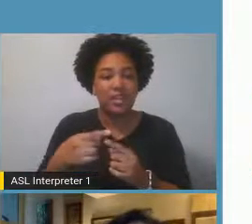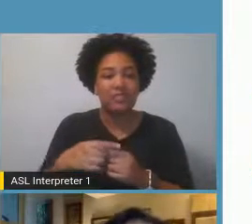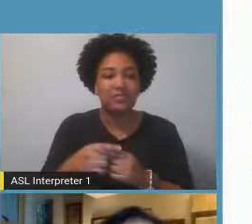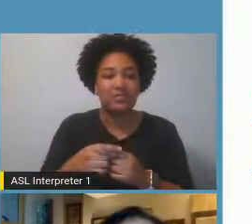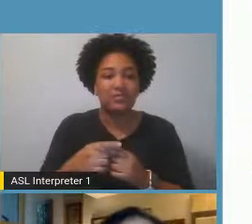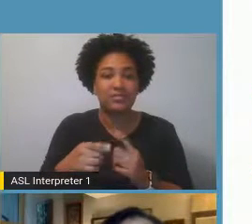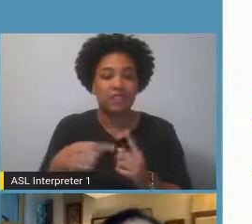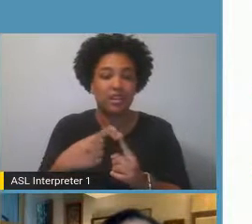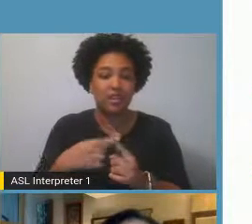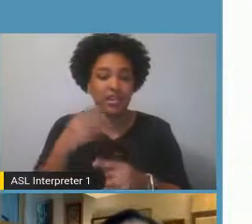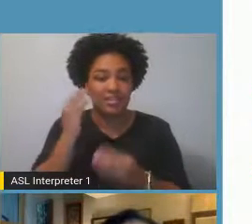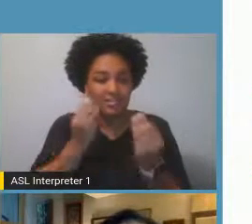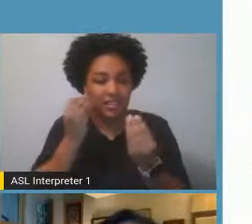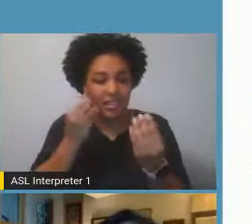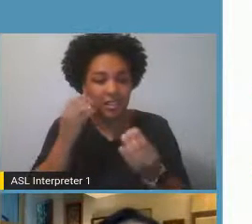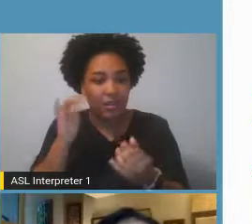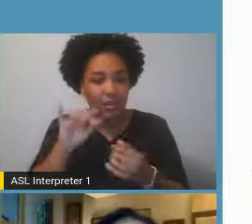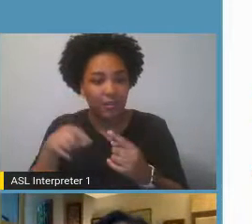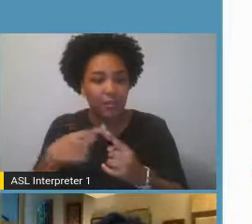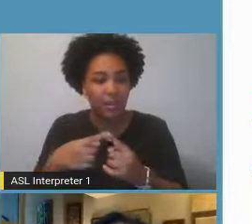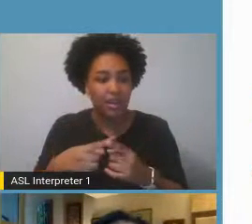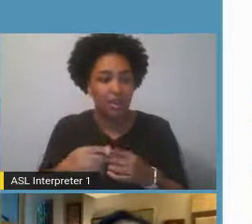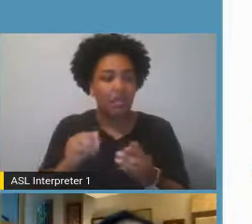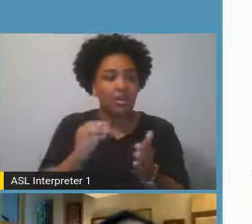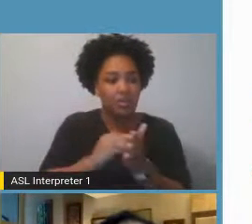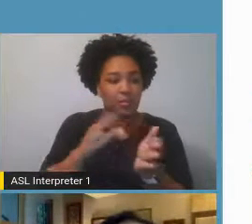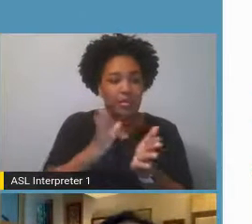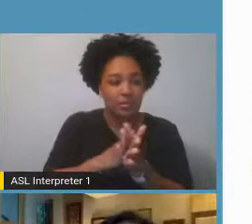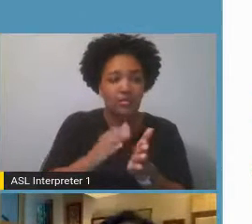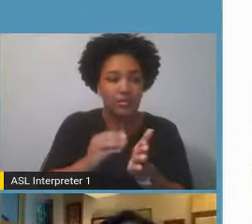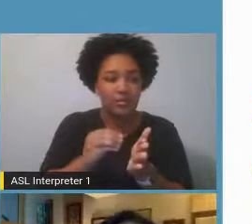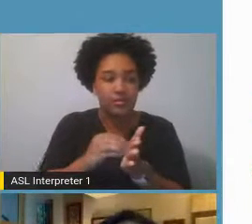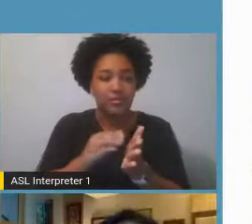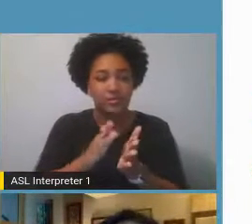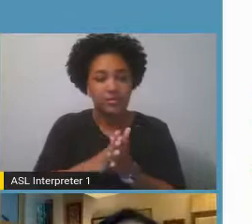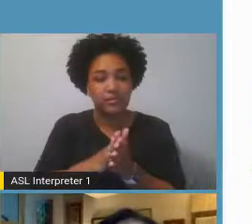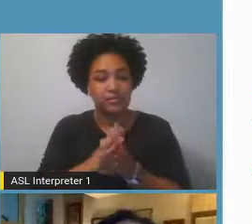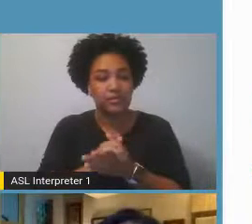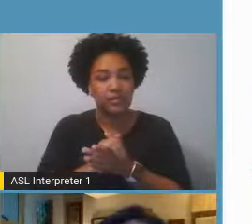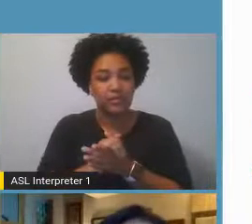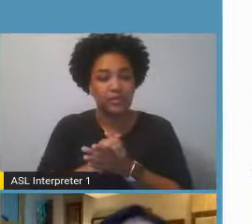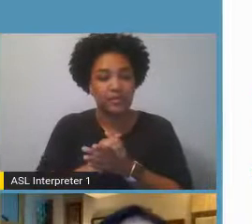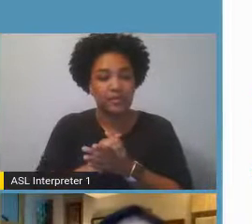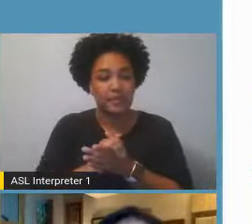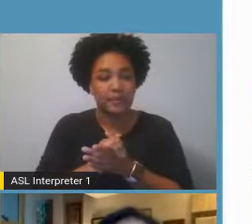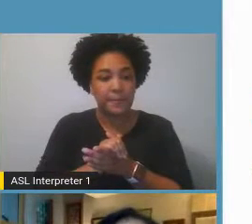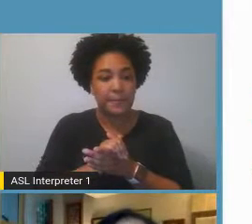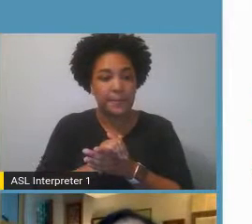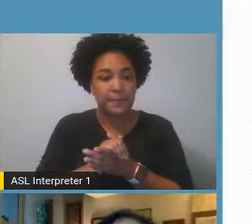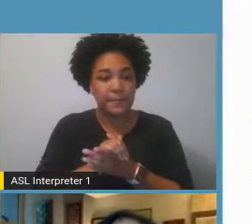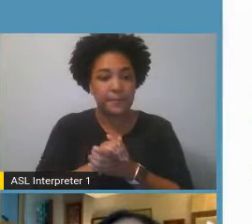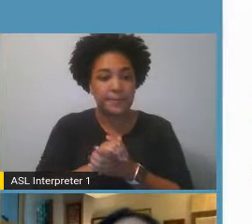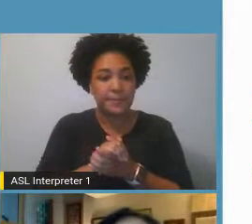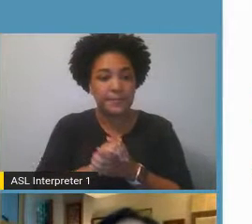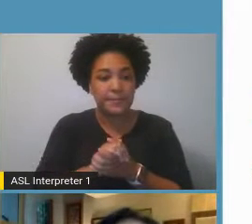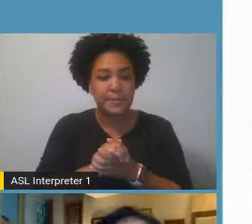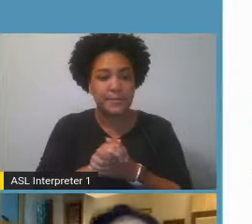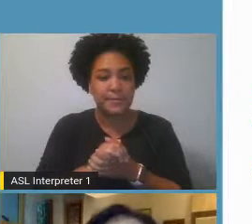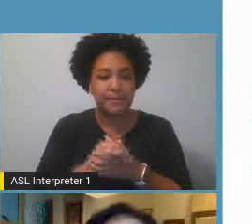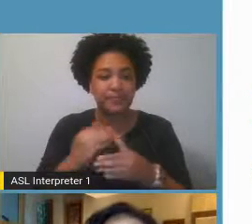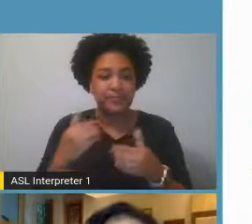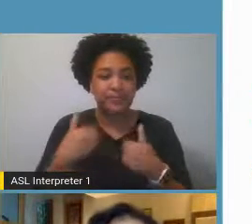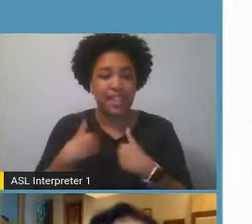and heritage traditions, these kinds of resources are just priceless. You have